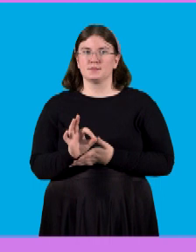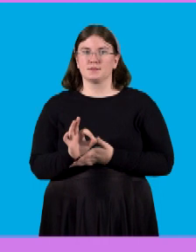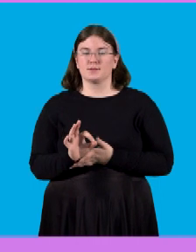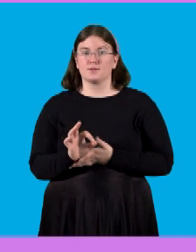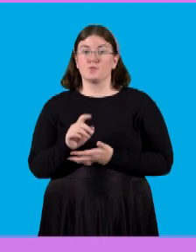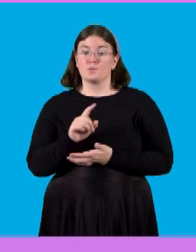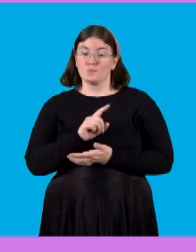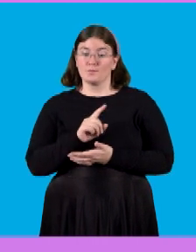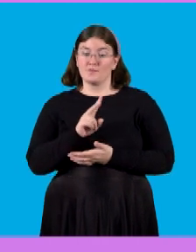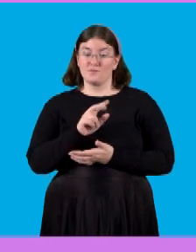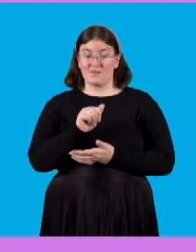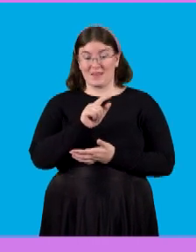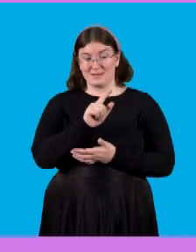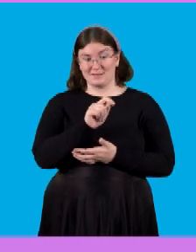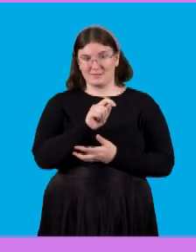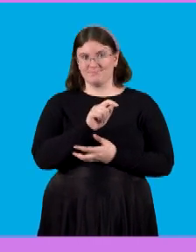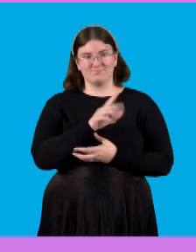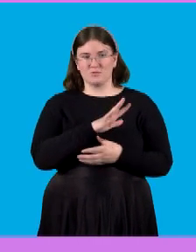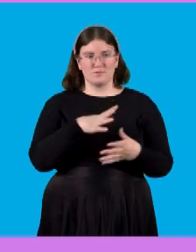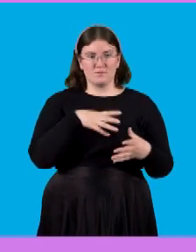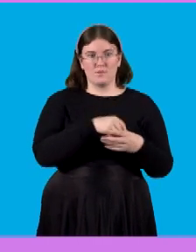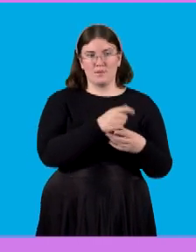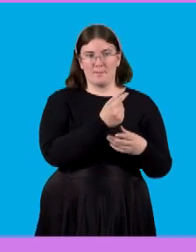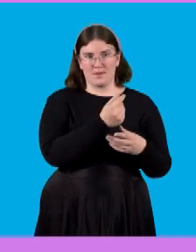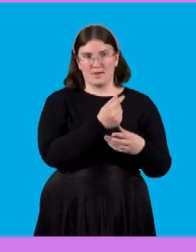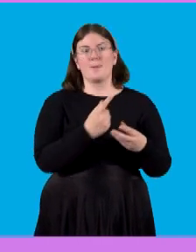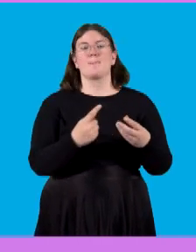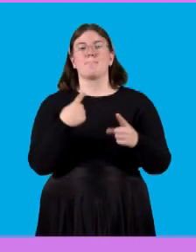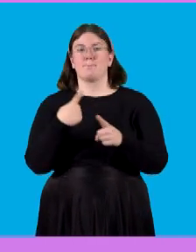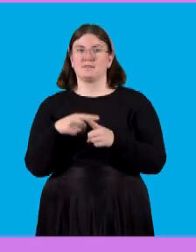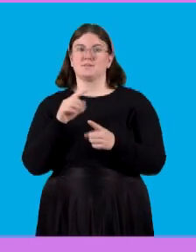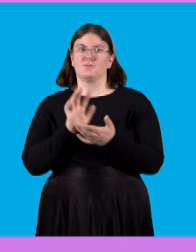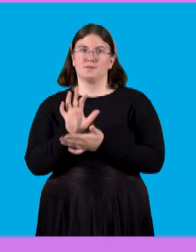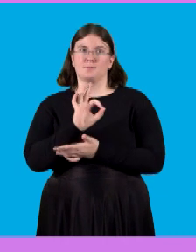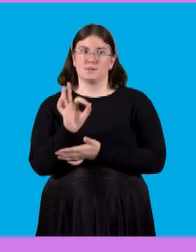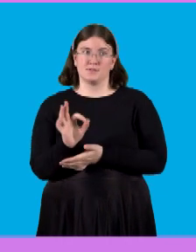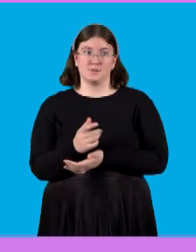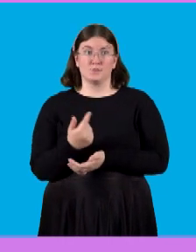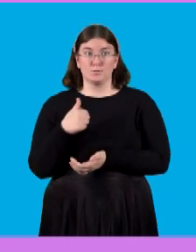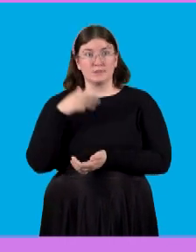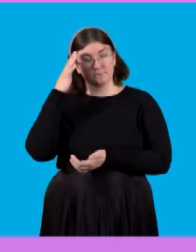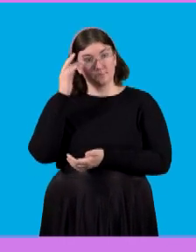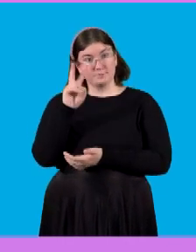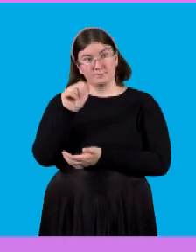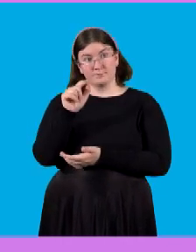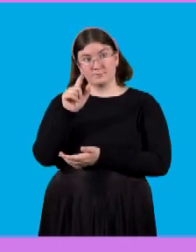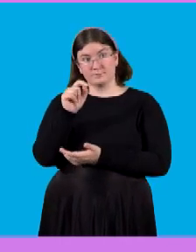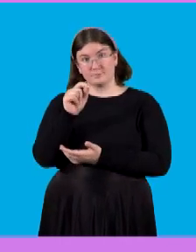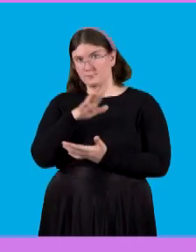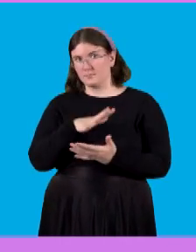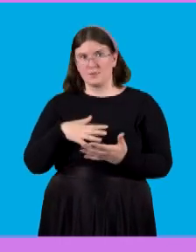15% of the VAT exclusive amount. We thereafter established that the VAT inclusive amount is always equivalent